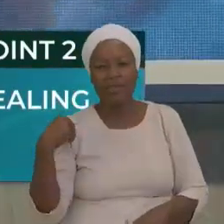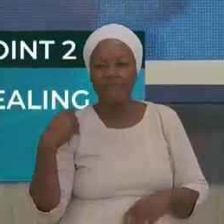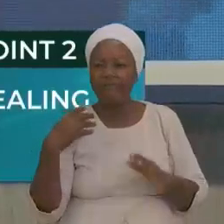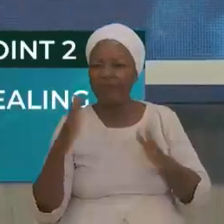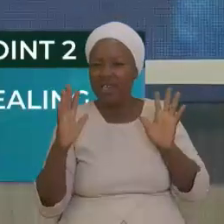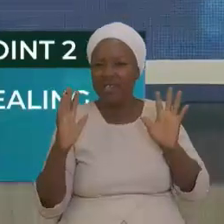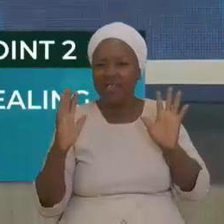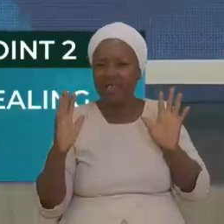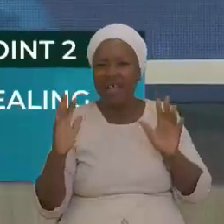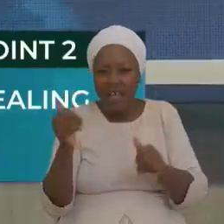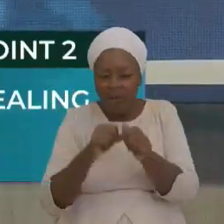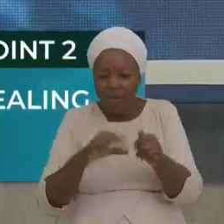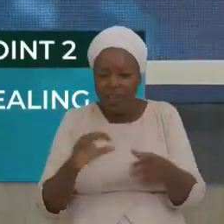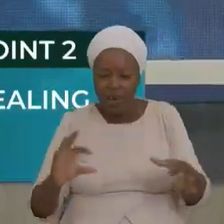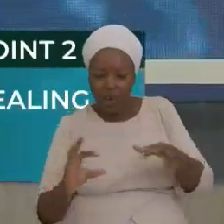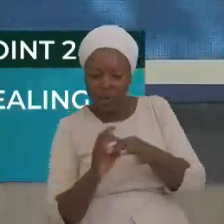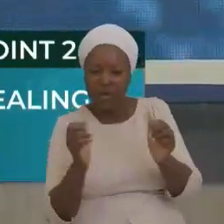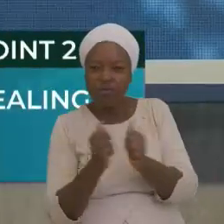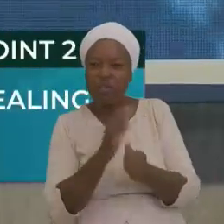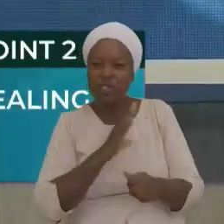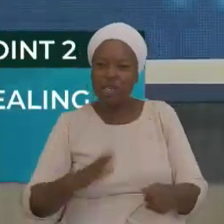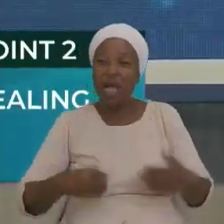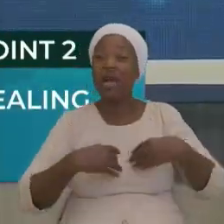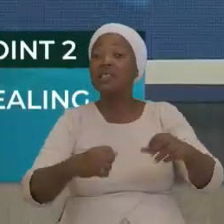Everything connected with Christ has power.